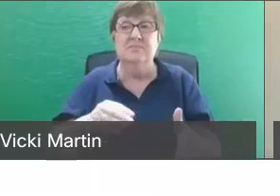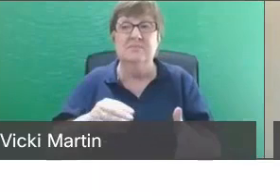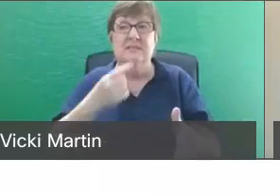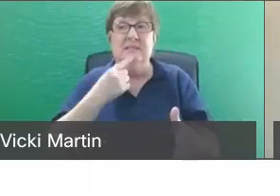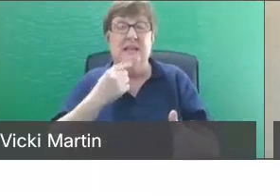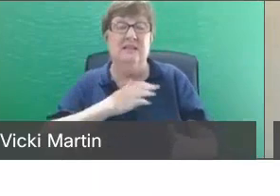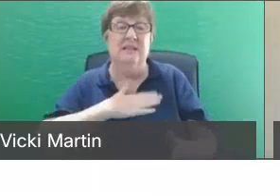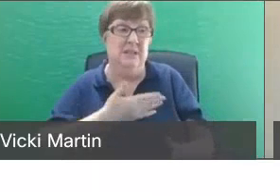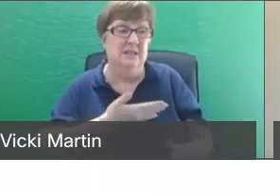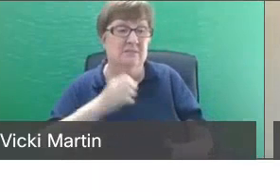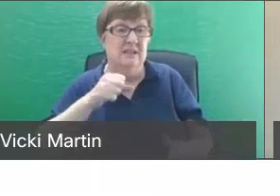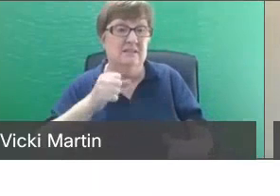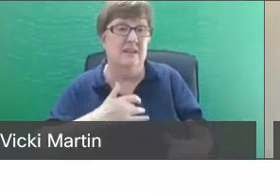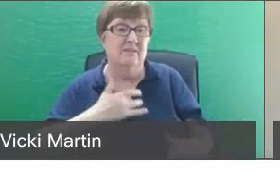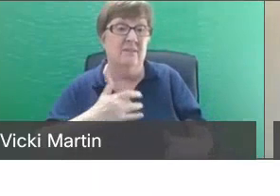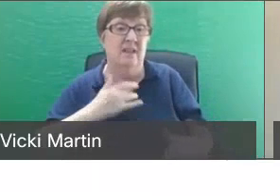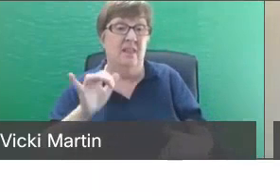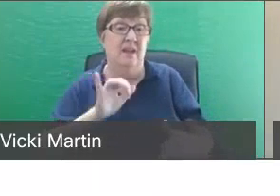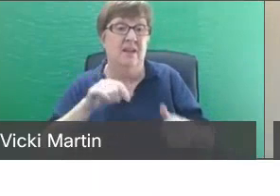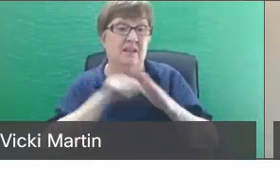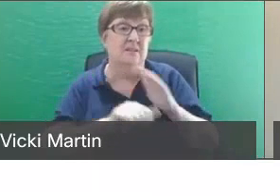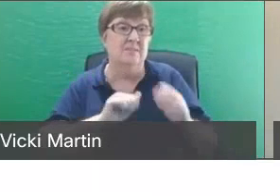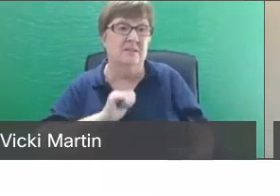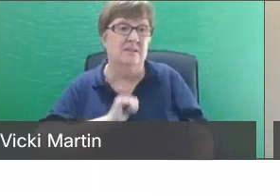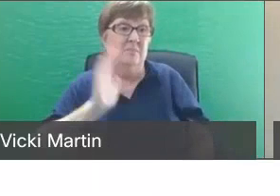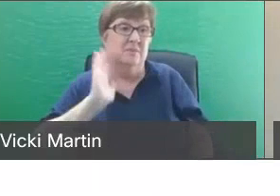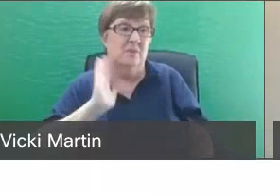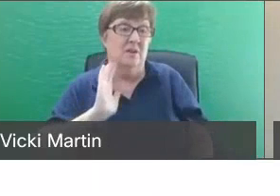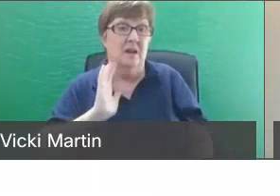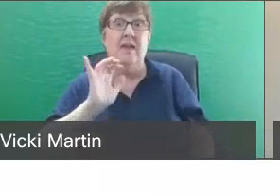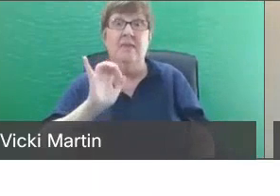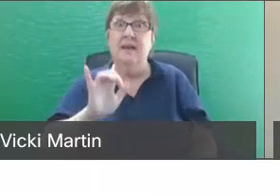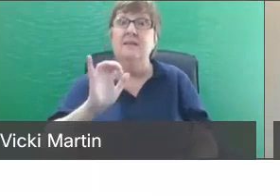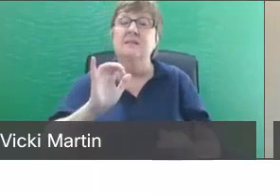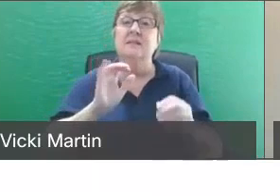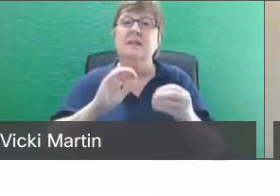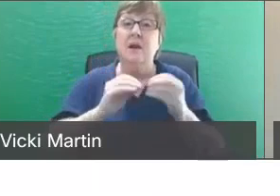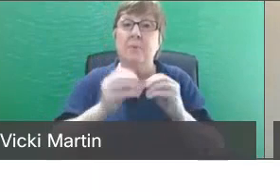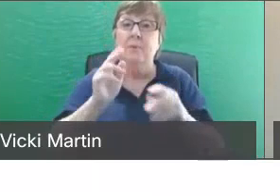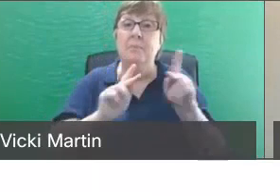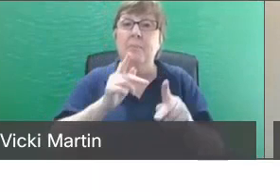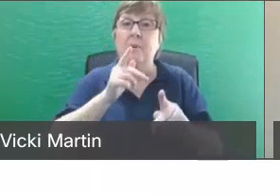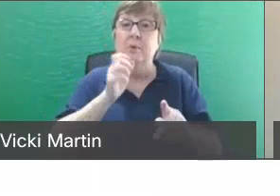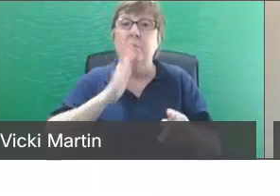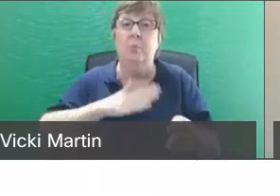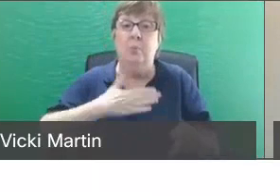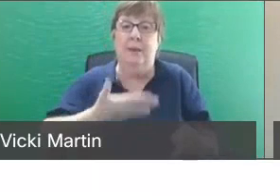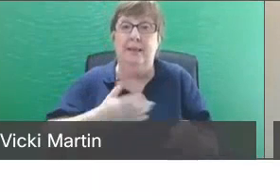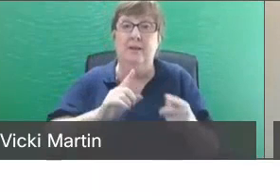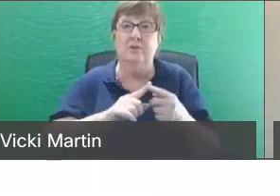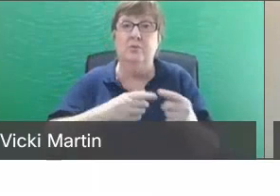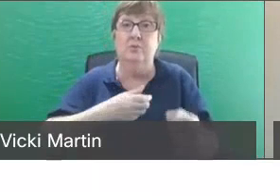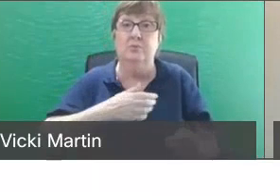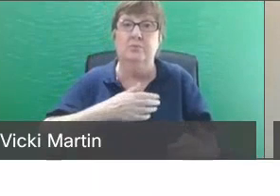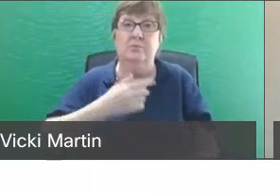saying that those are the ones who admit to it. We have a large number of students who don't admit to having